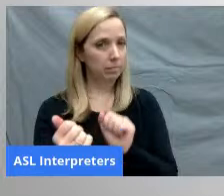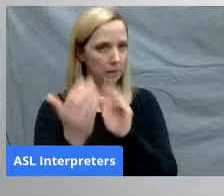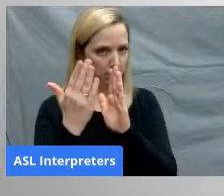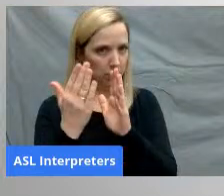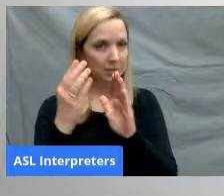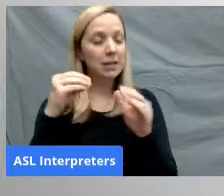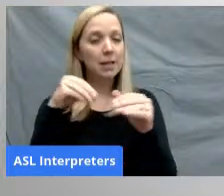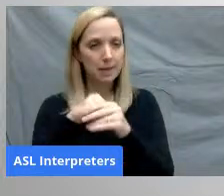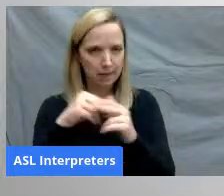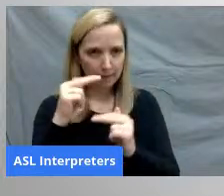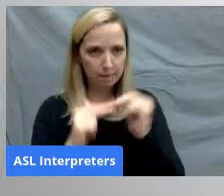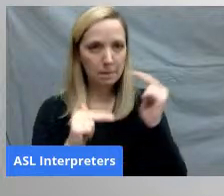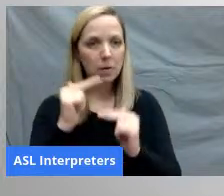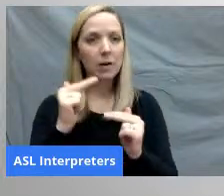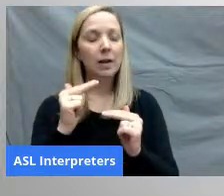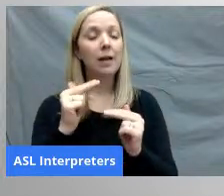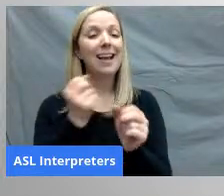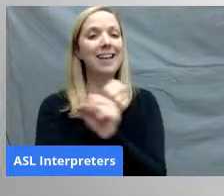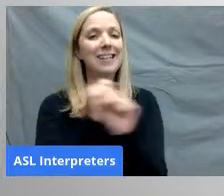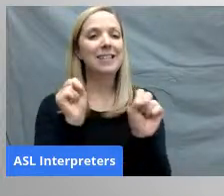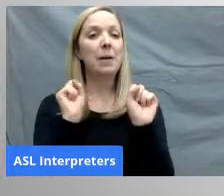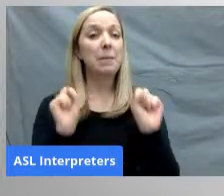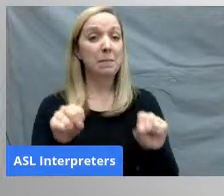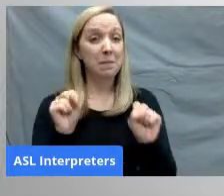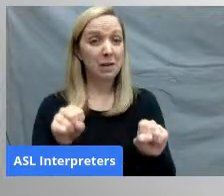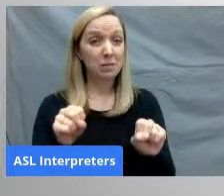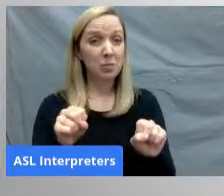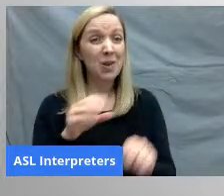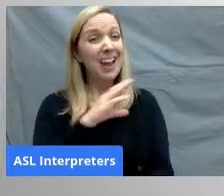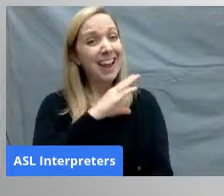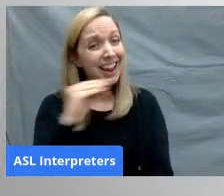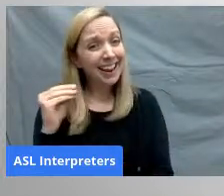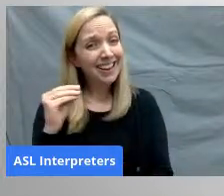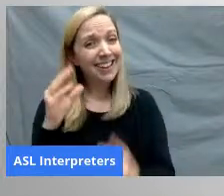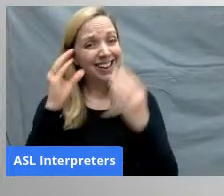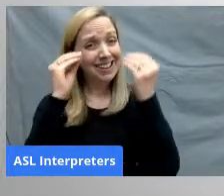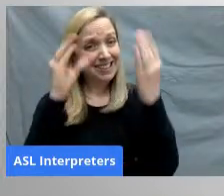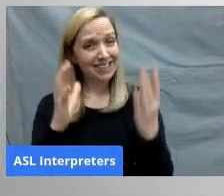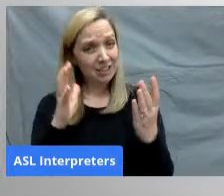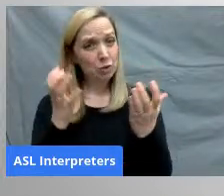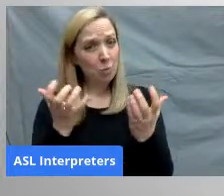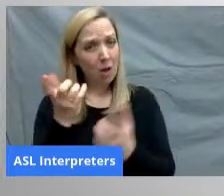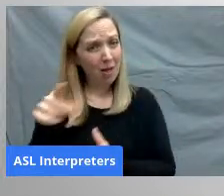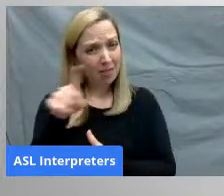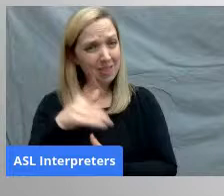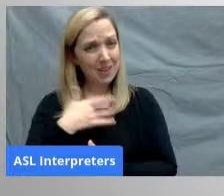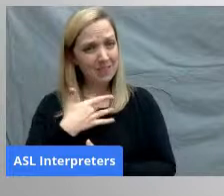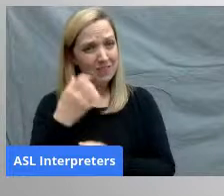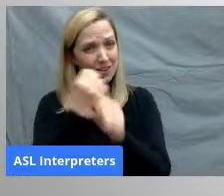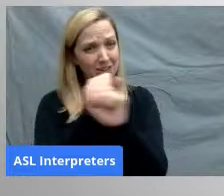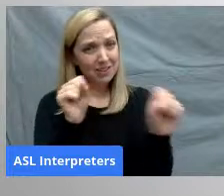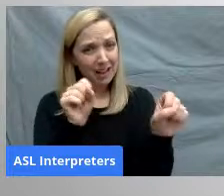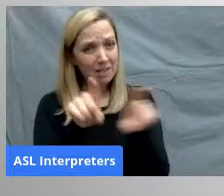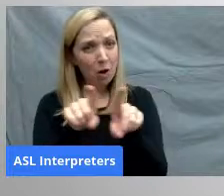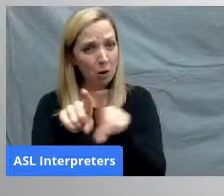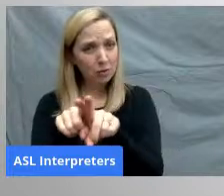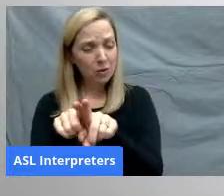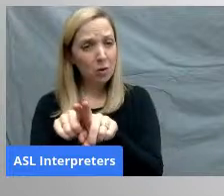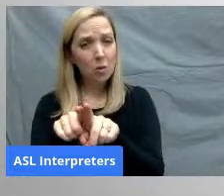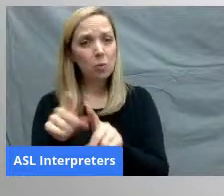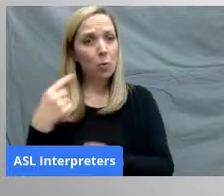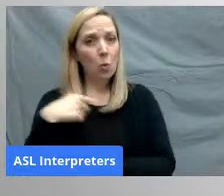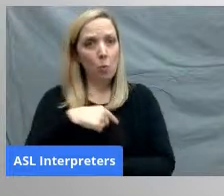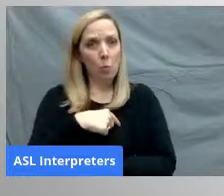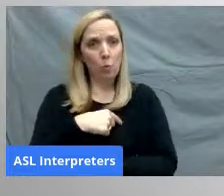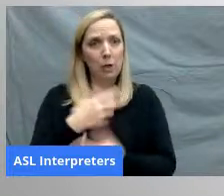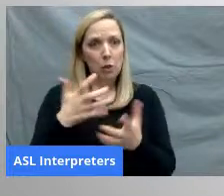not creating an atmosphere where we, from the very, very beginning, we're starting off from behind with the human